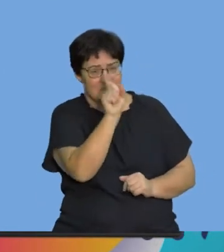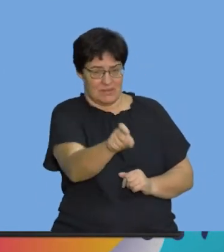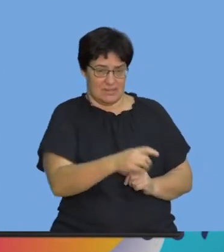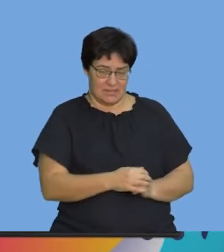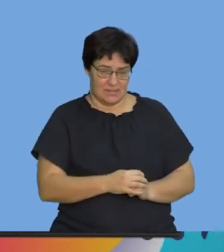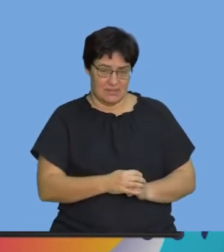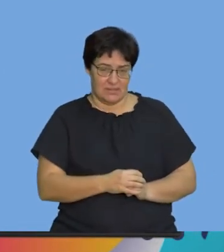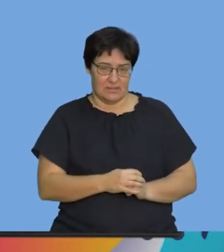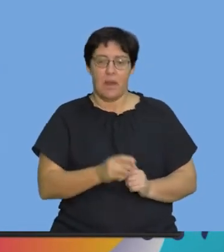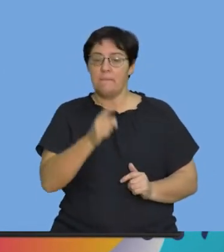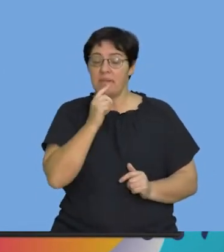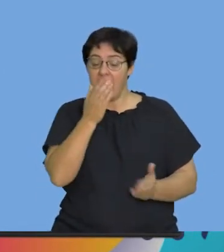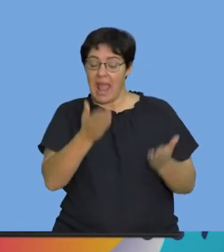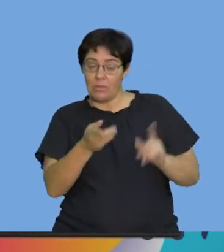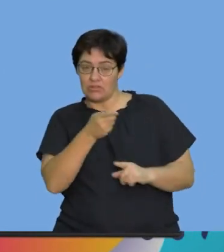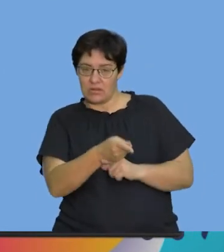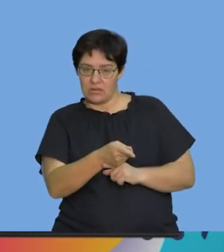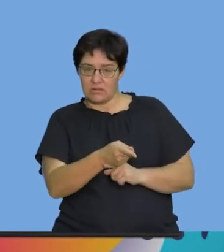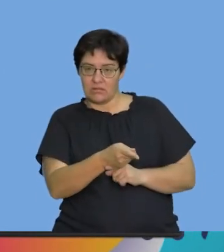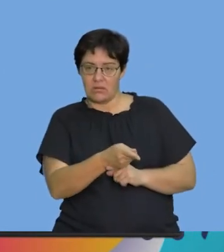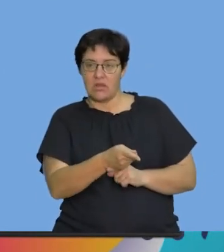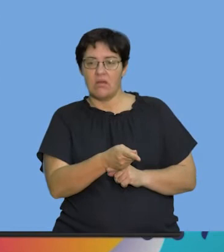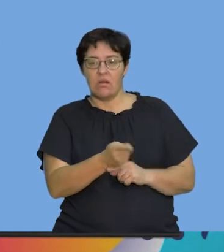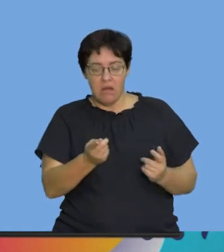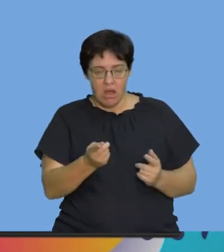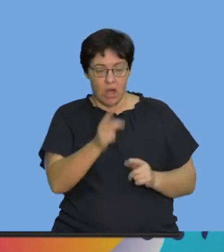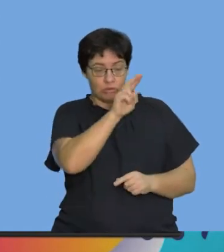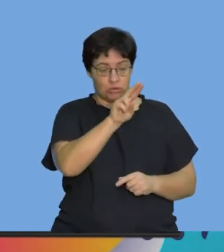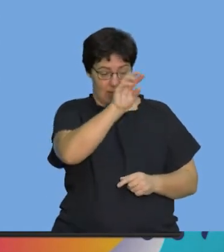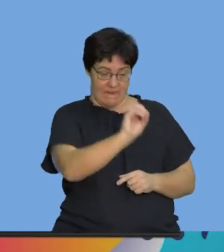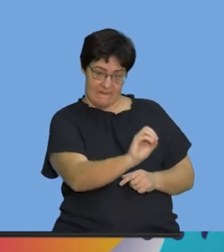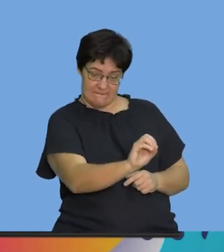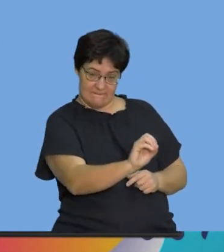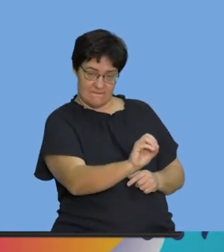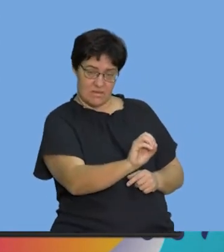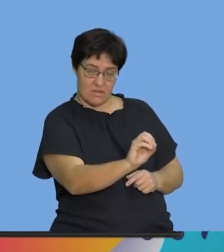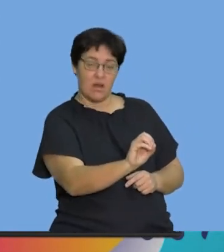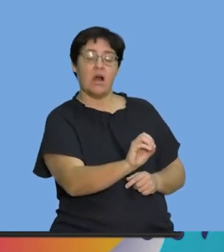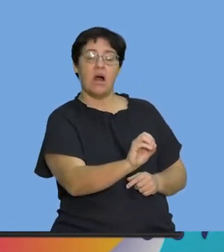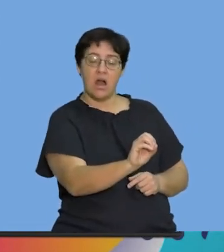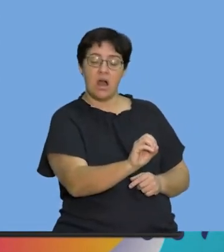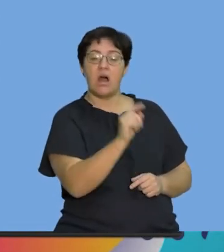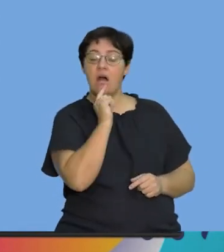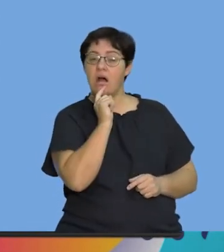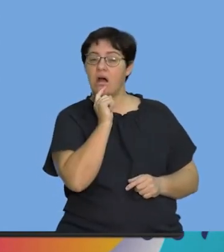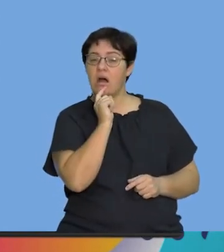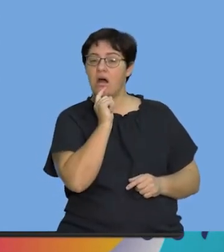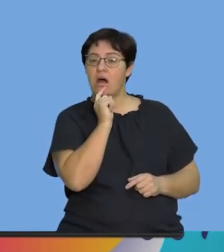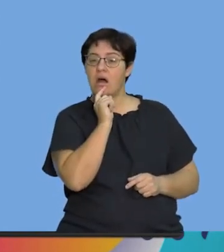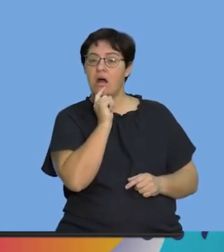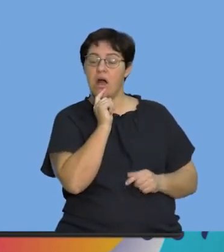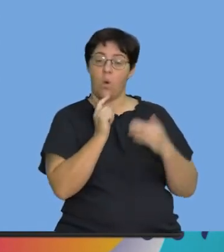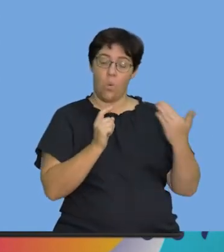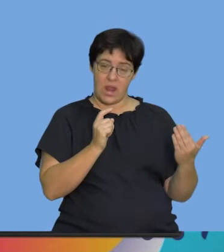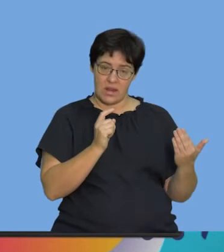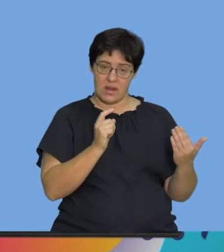an equation that has a set, right, a square root, you need to make sure that the square root is on its own on one side,